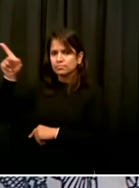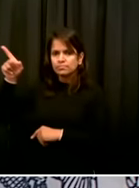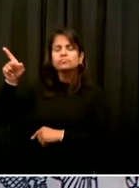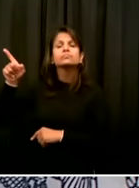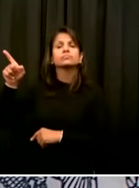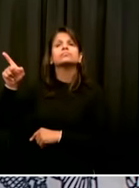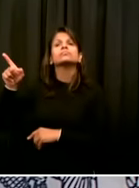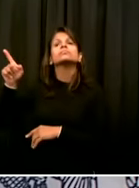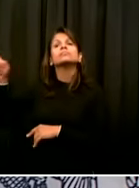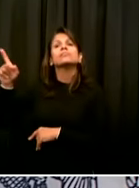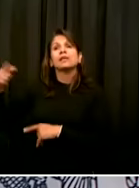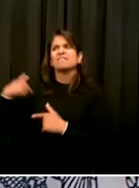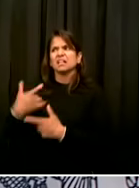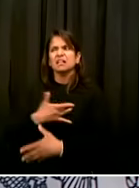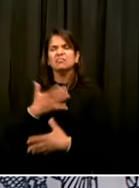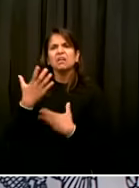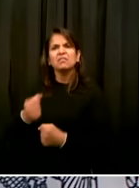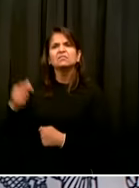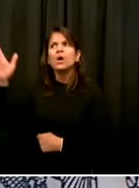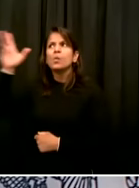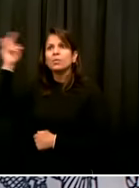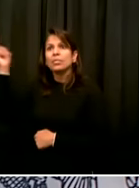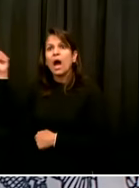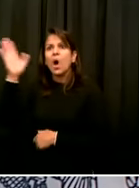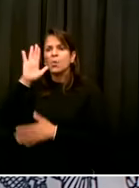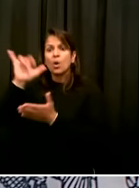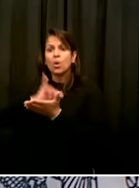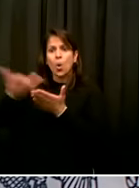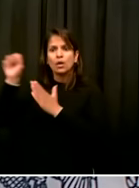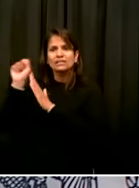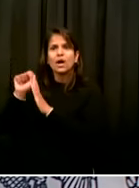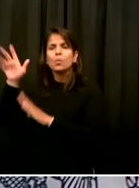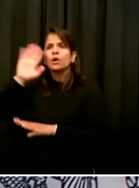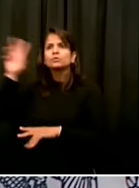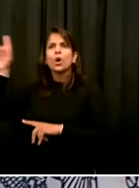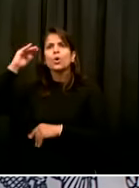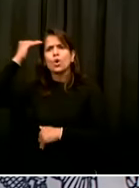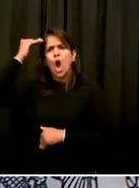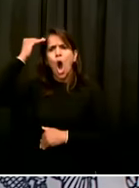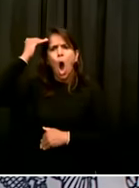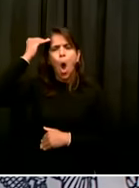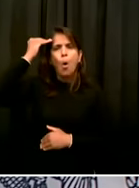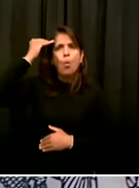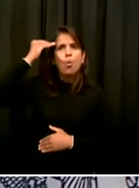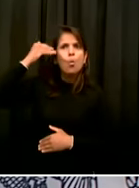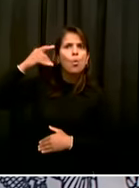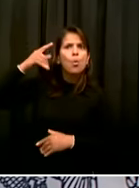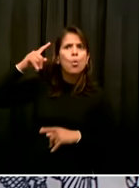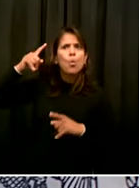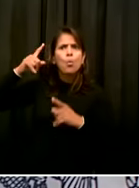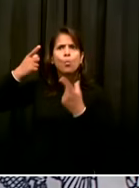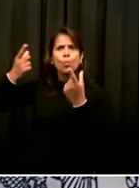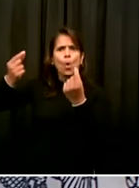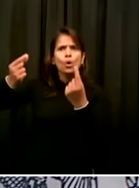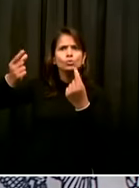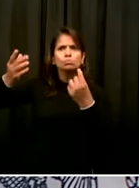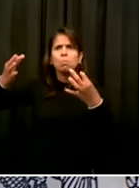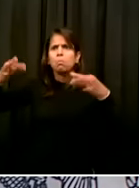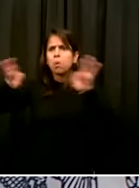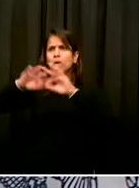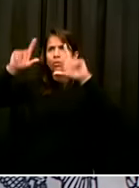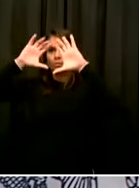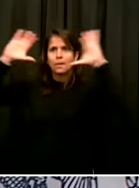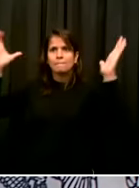literally inconceivable to me that there would be any diminution of rent stabilization or rent